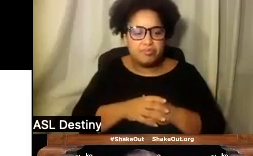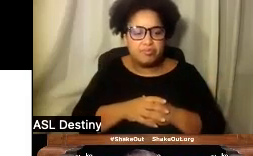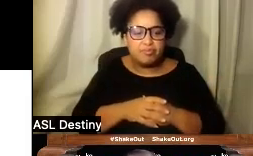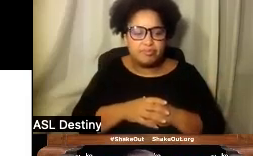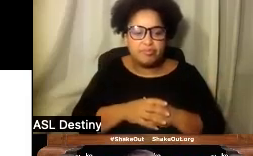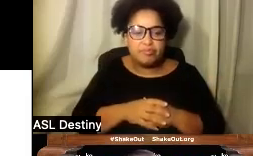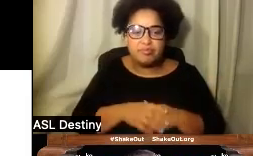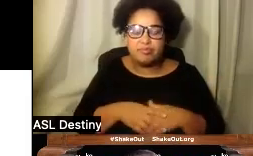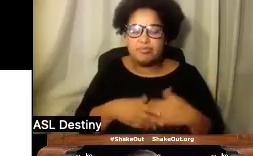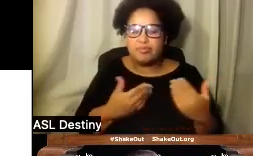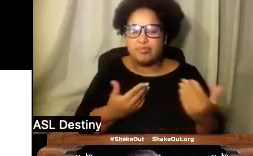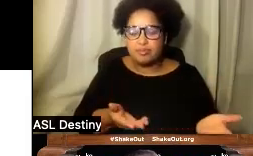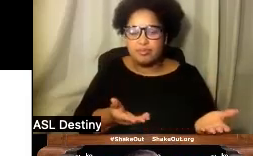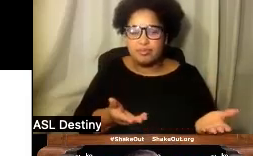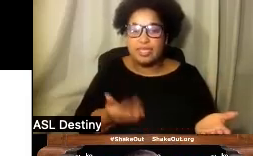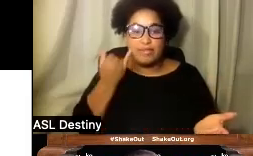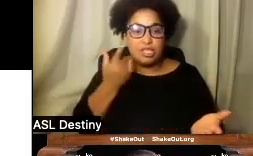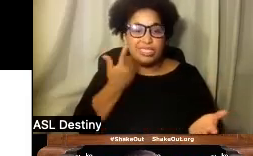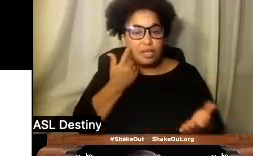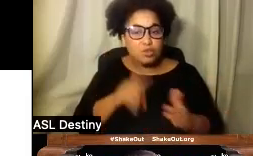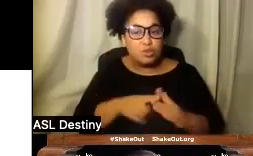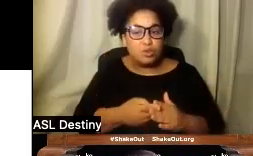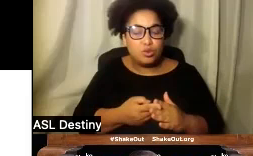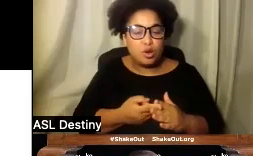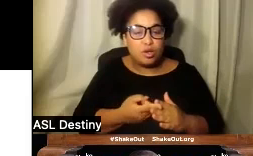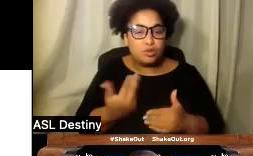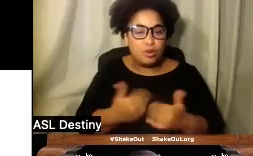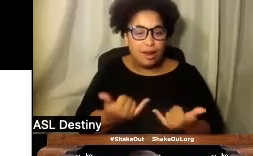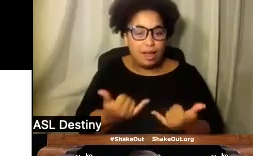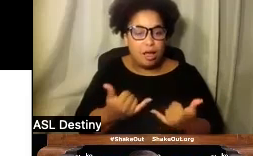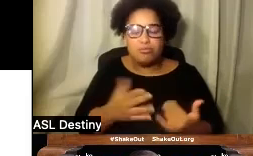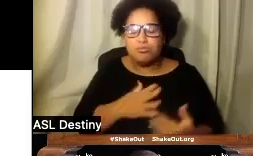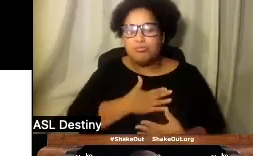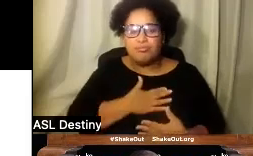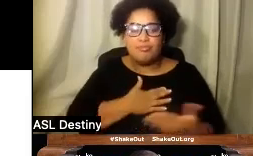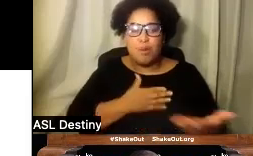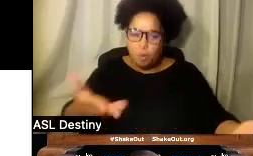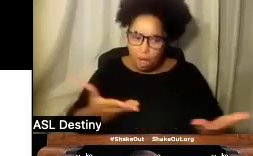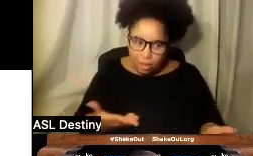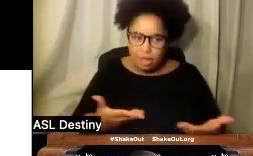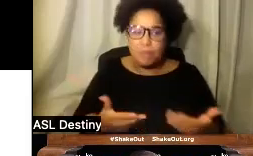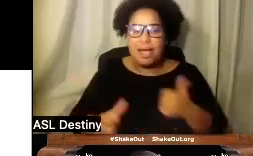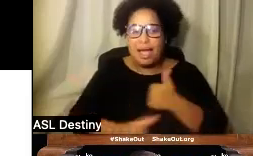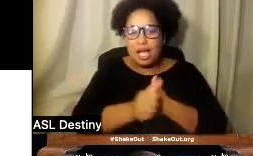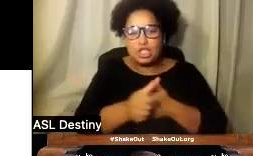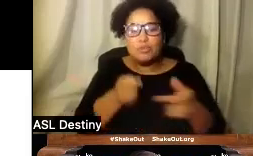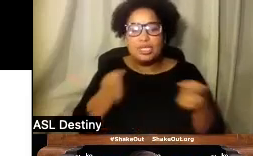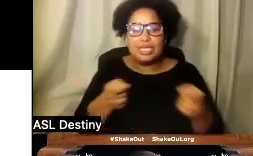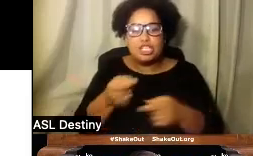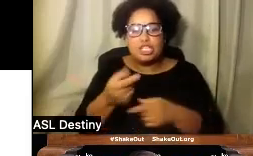So if you've just joined, again, welcome to our discussion this morning on hazard mitigation grants for nonprofits.